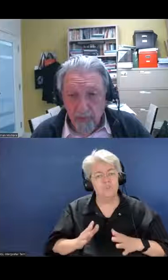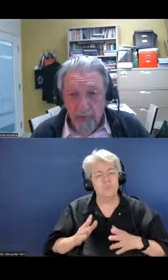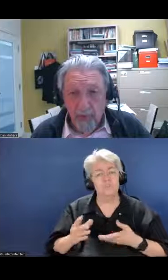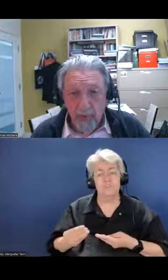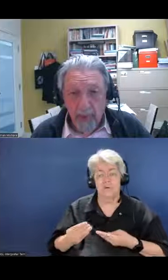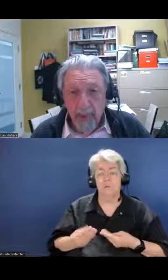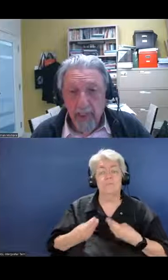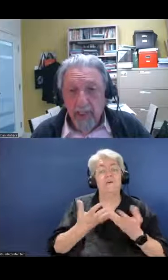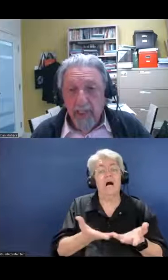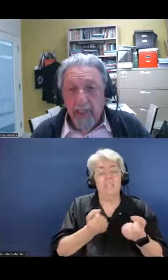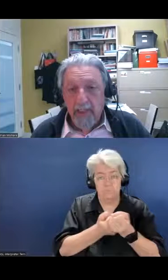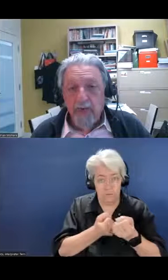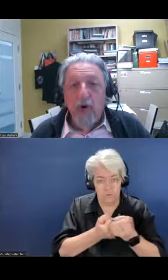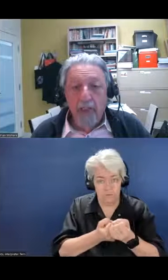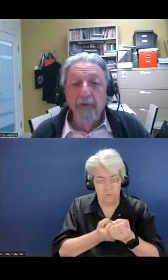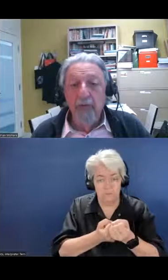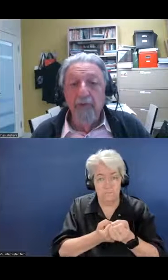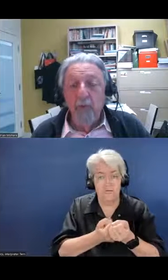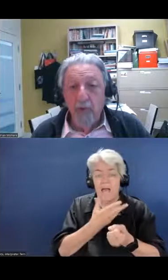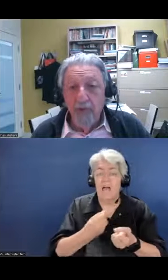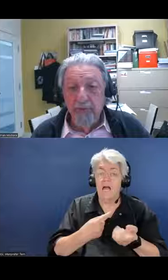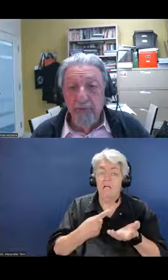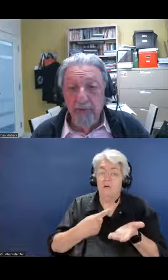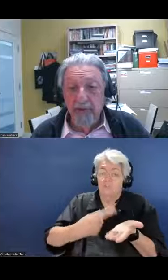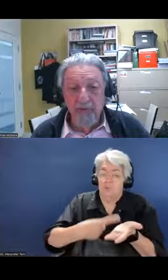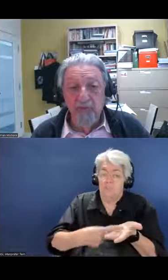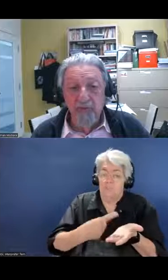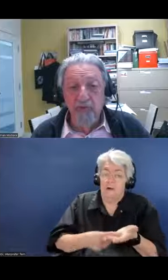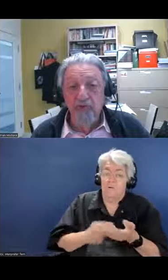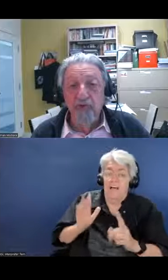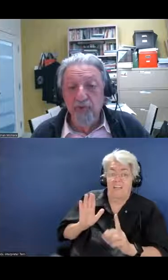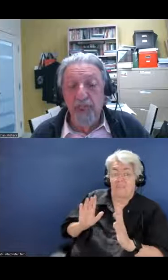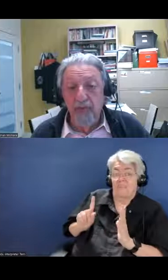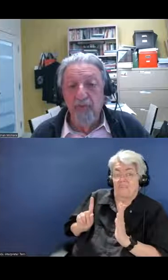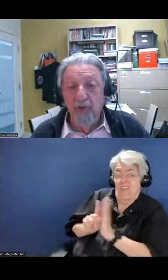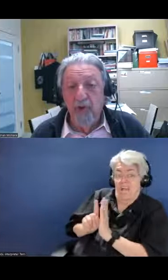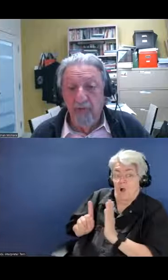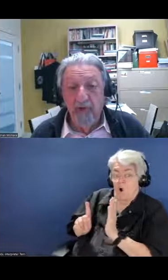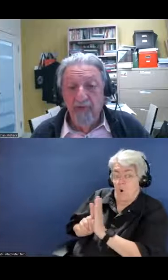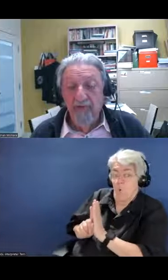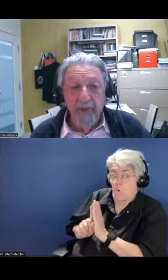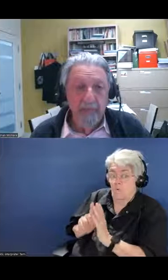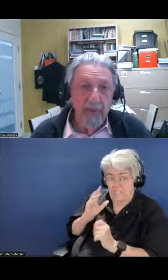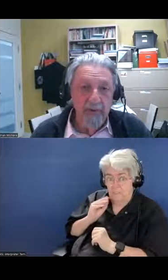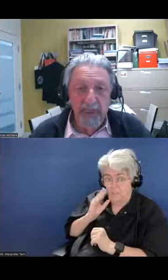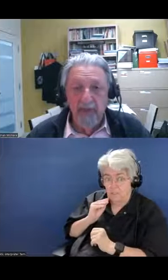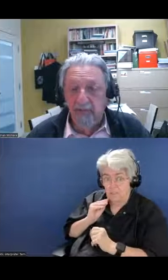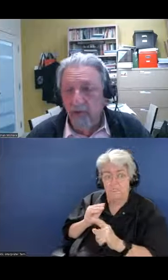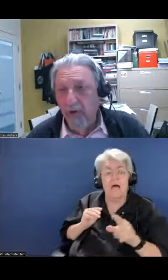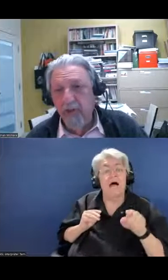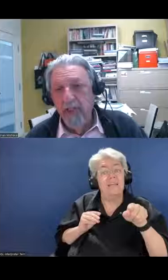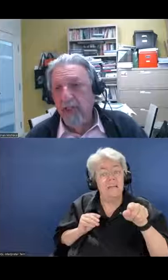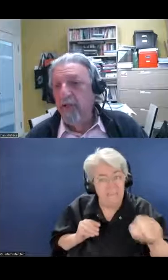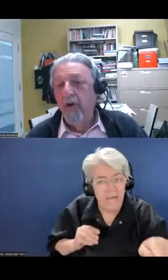provided moral support and talked about their own experience. This was associated with the caller feeling better at the